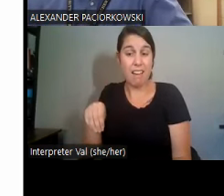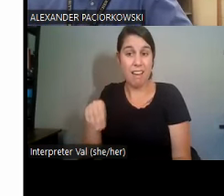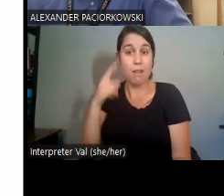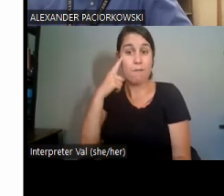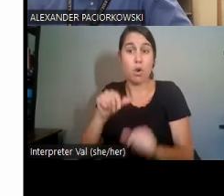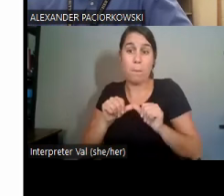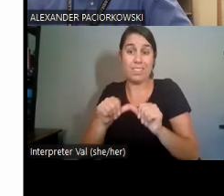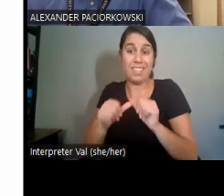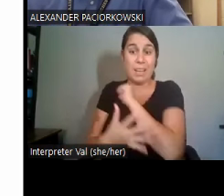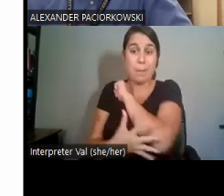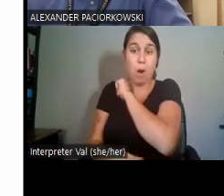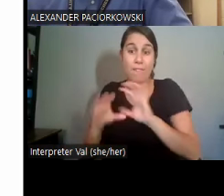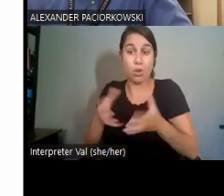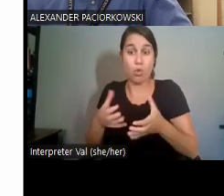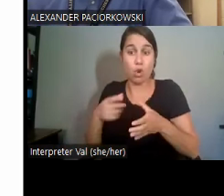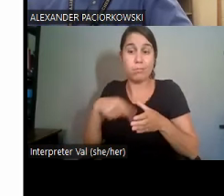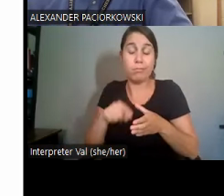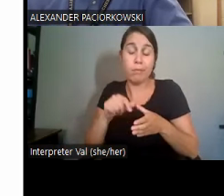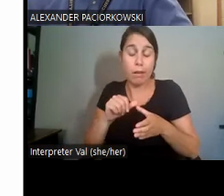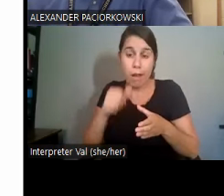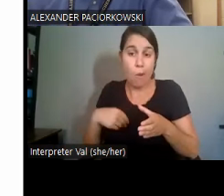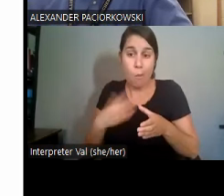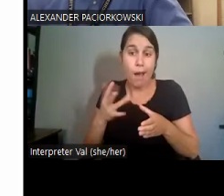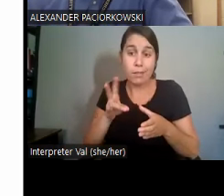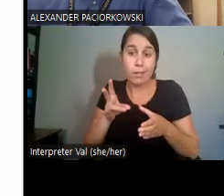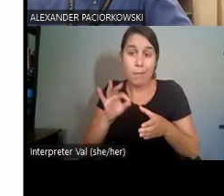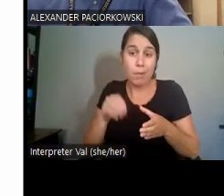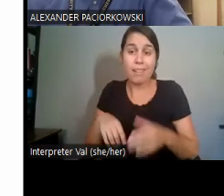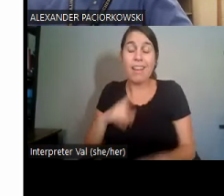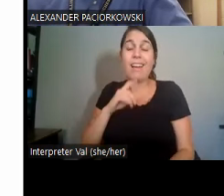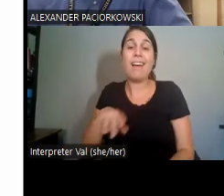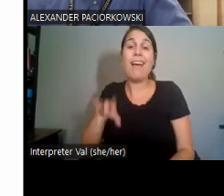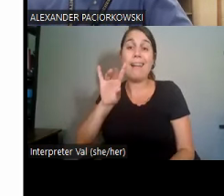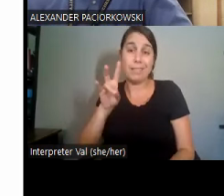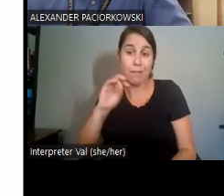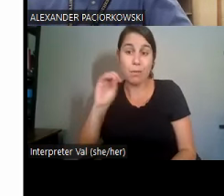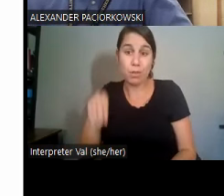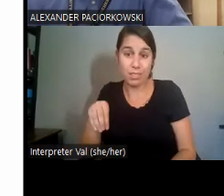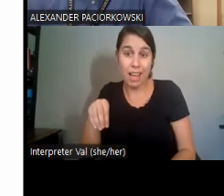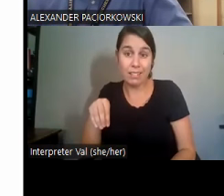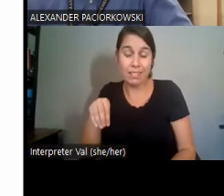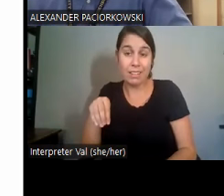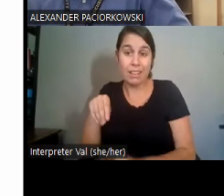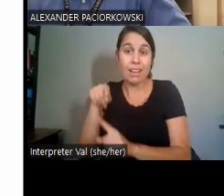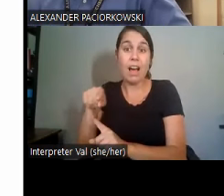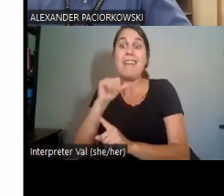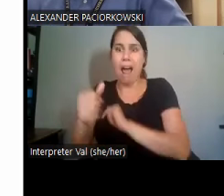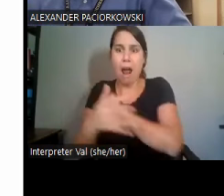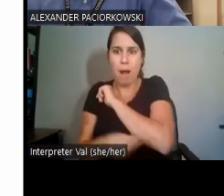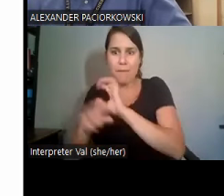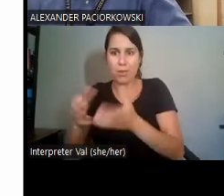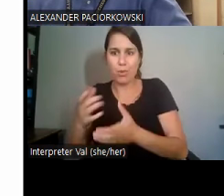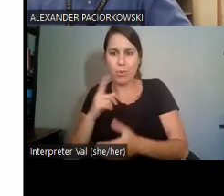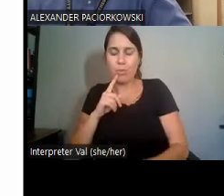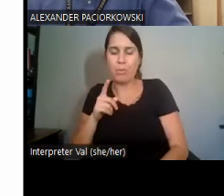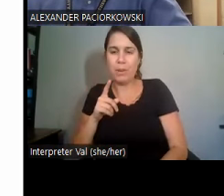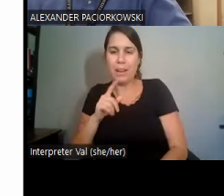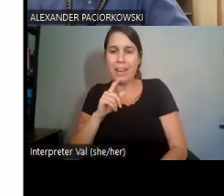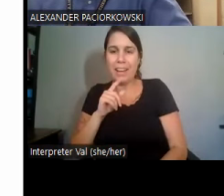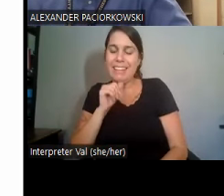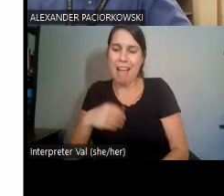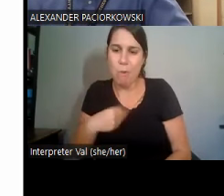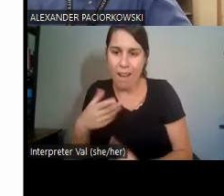poverty group were non-white, while 78% of the persistent non-poverty group was white. But yet this factor was not mentioned further